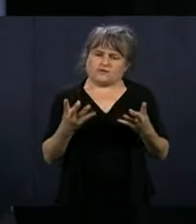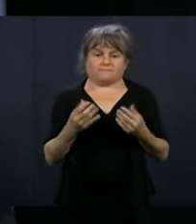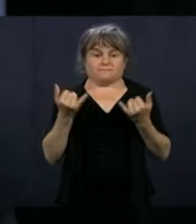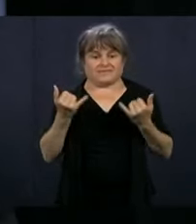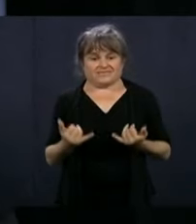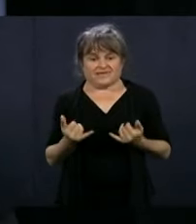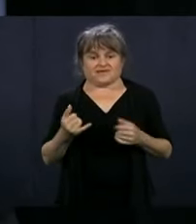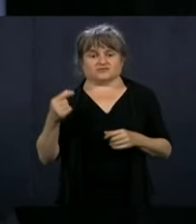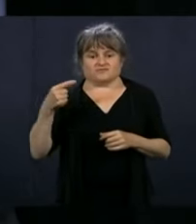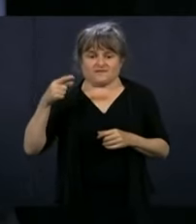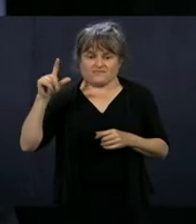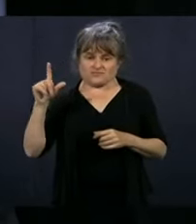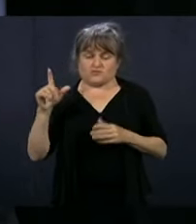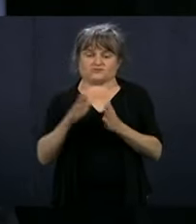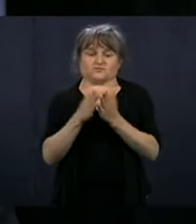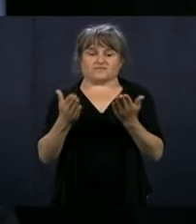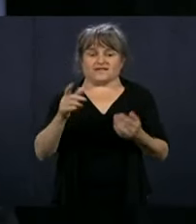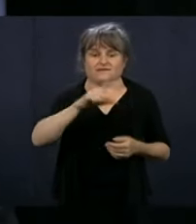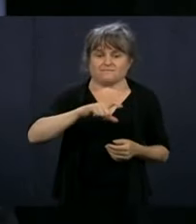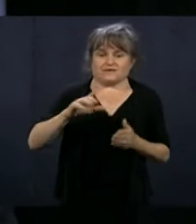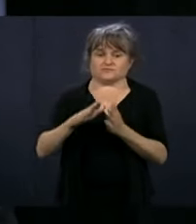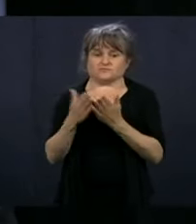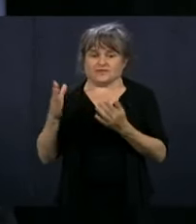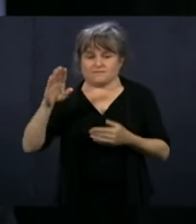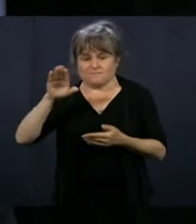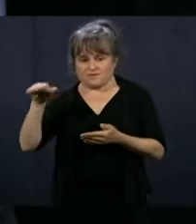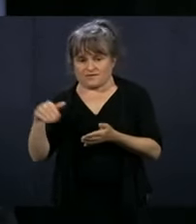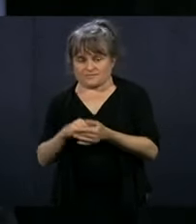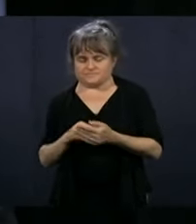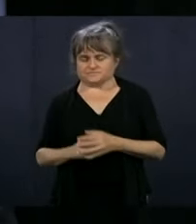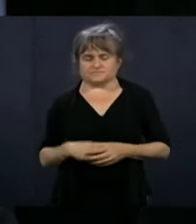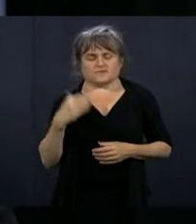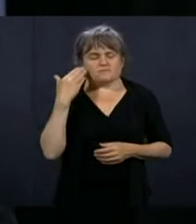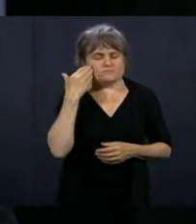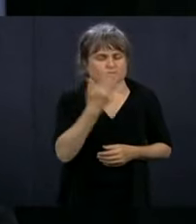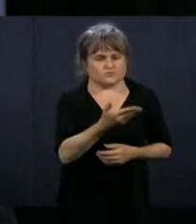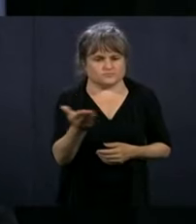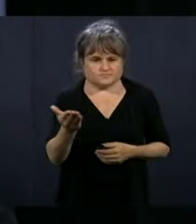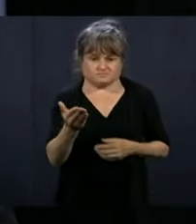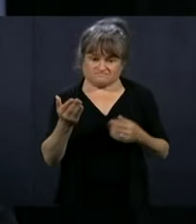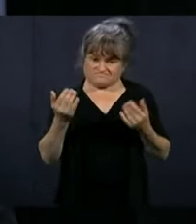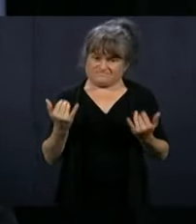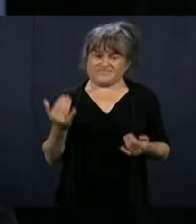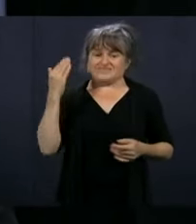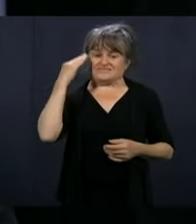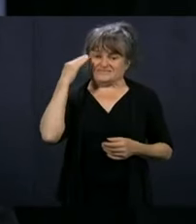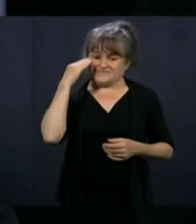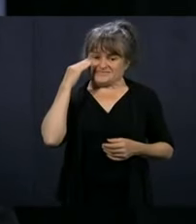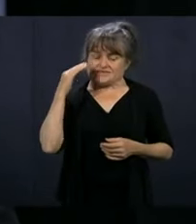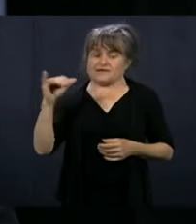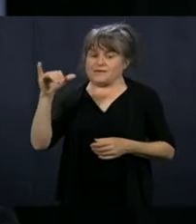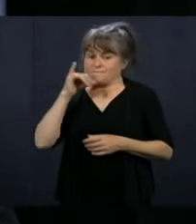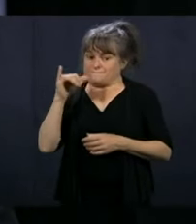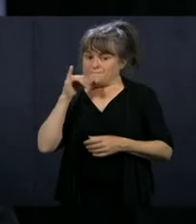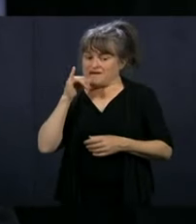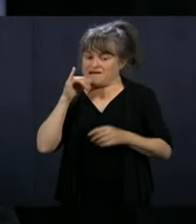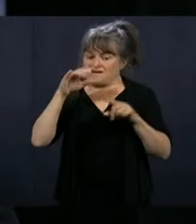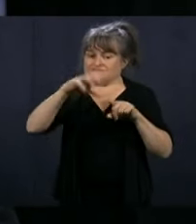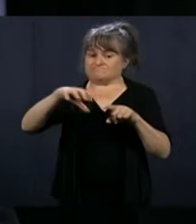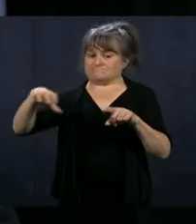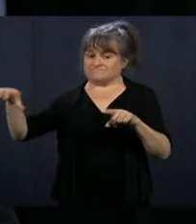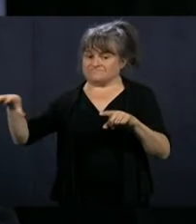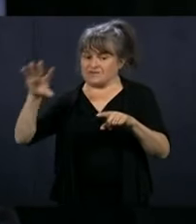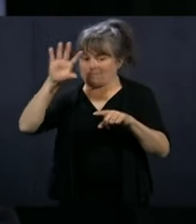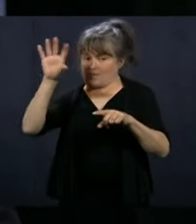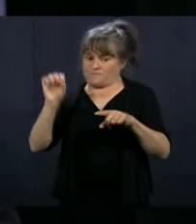Bonjour, messieurs, madame. Il y a des tenanciers de bar qui menacent. There are bar owners who are threatening to